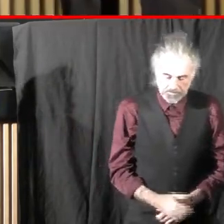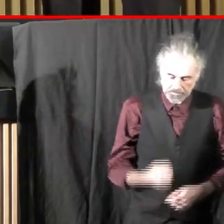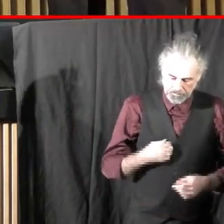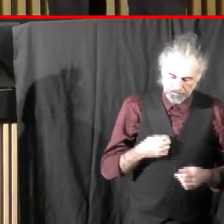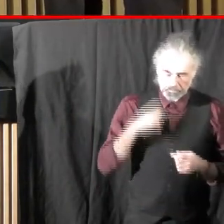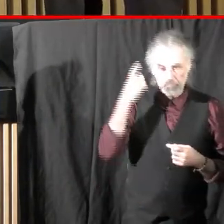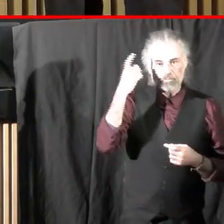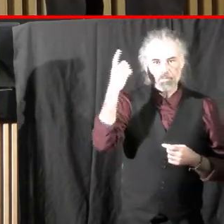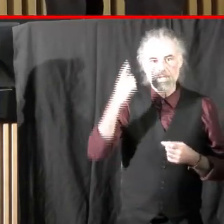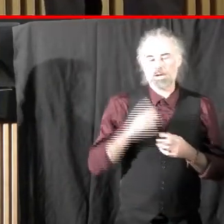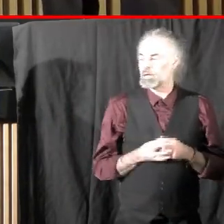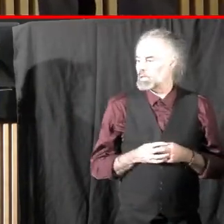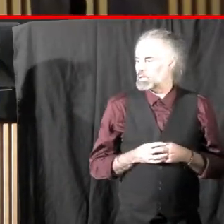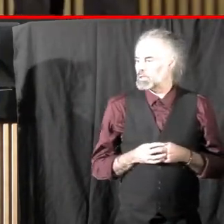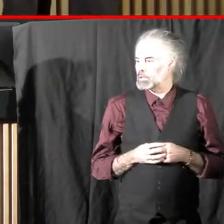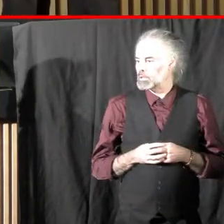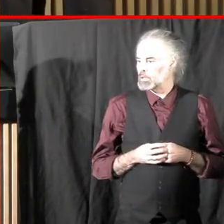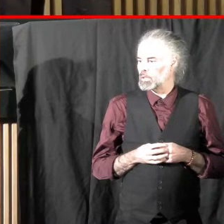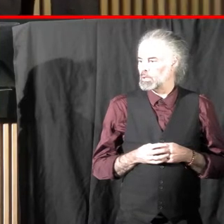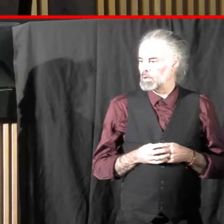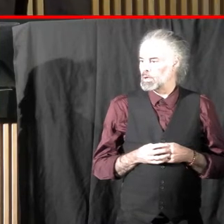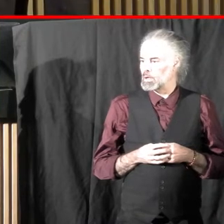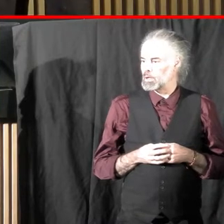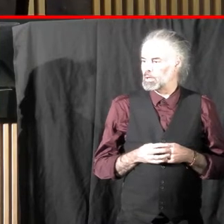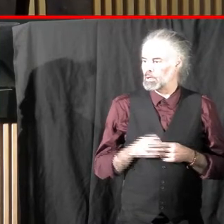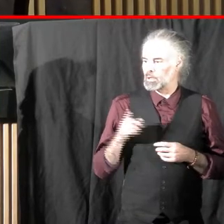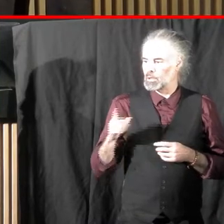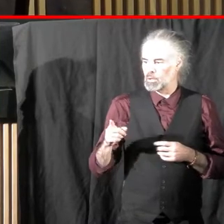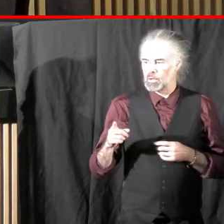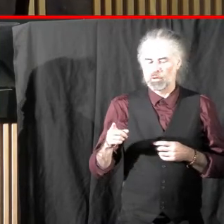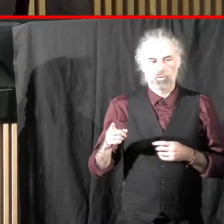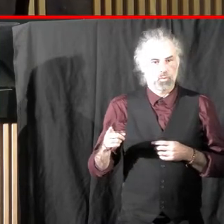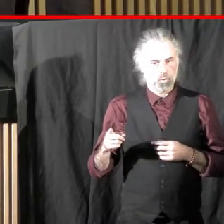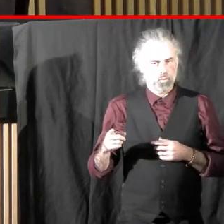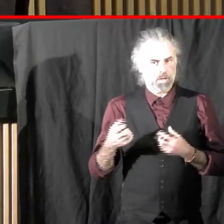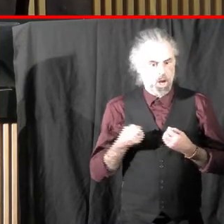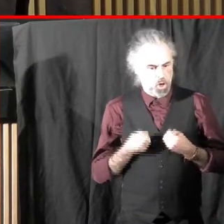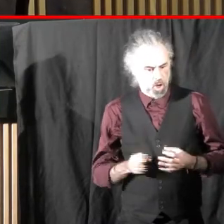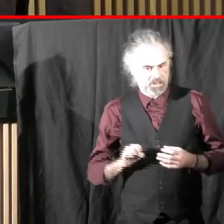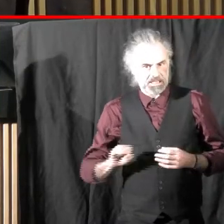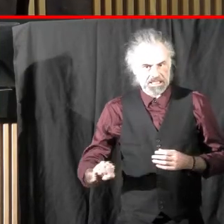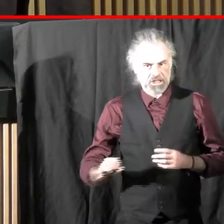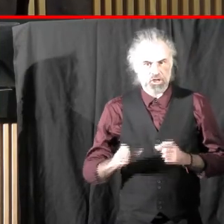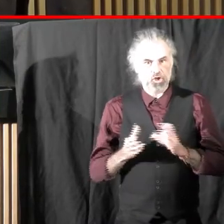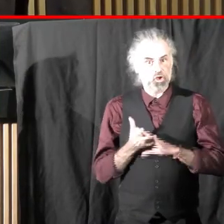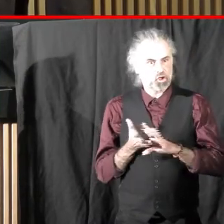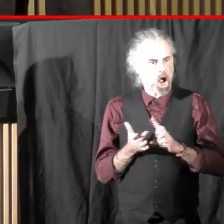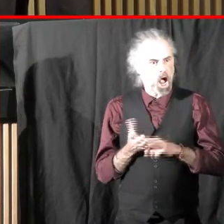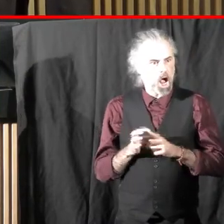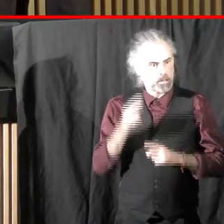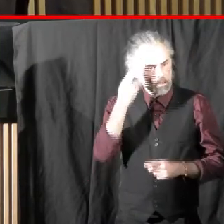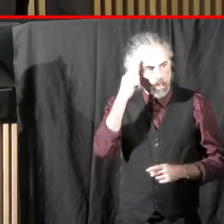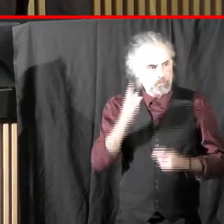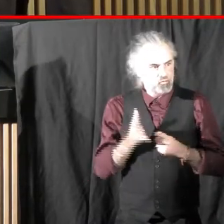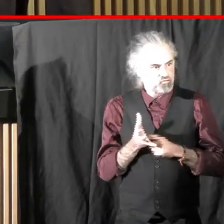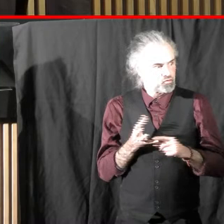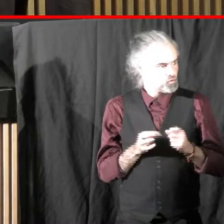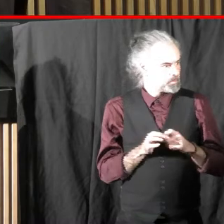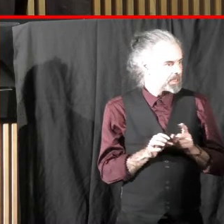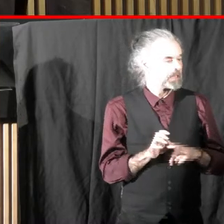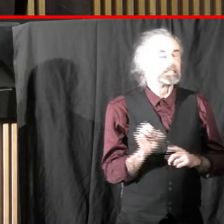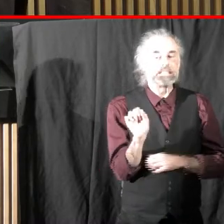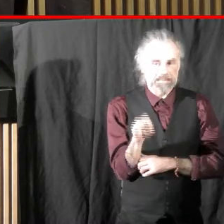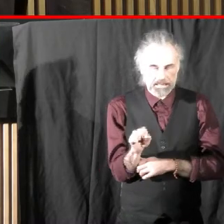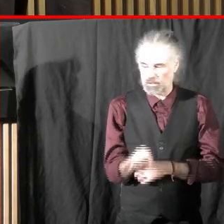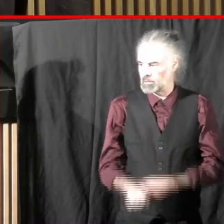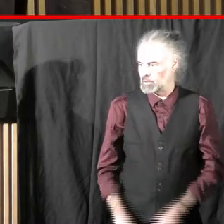wondering, was the child that Stefan lost Ruby? The child that Stefan lost was Ruby? Yes. Yes. Okay,